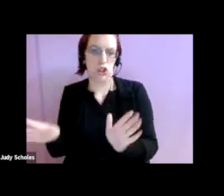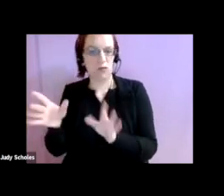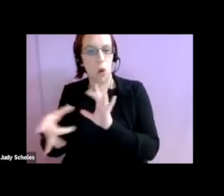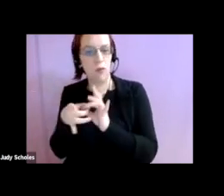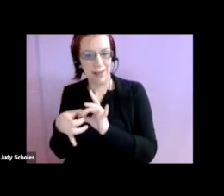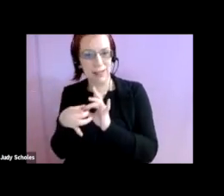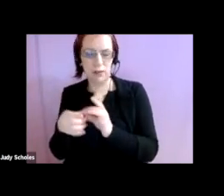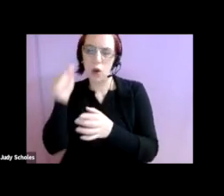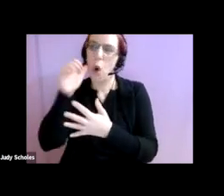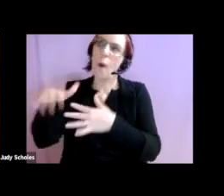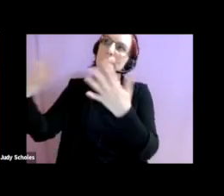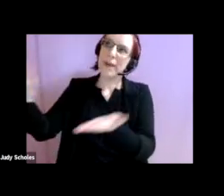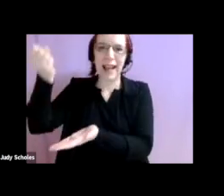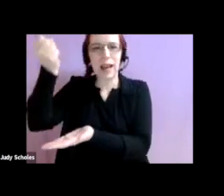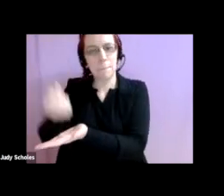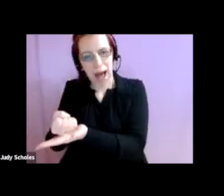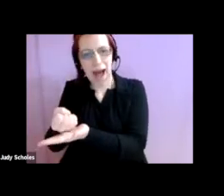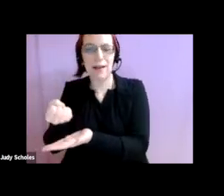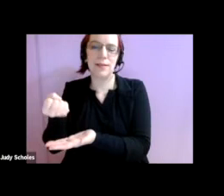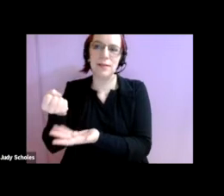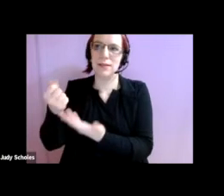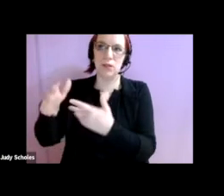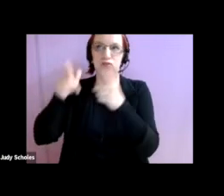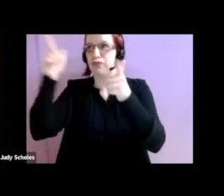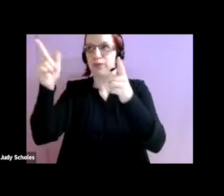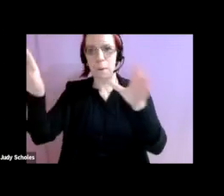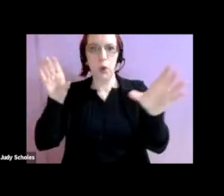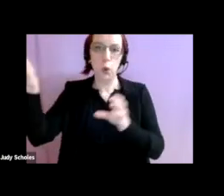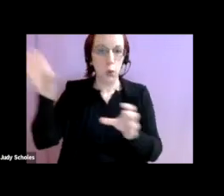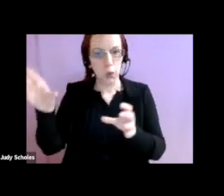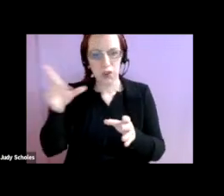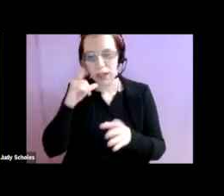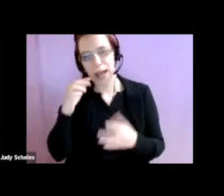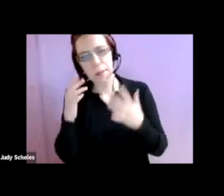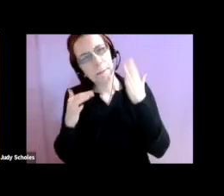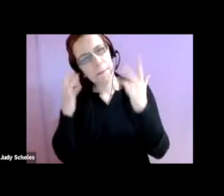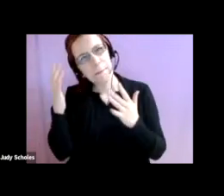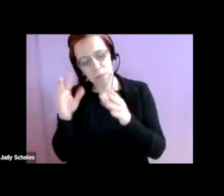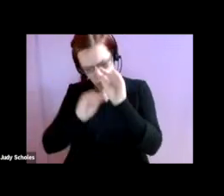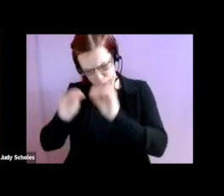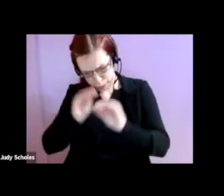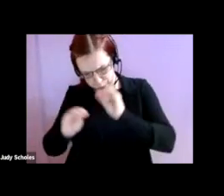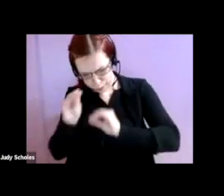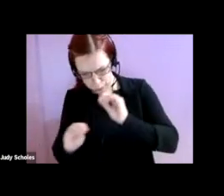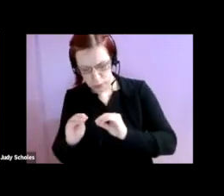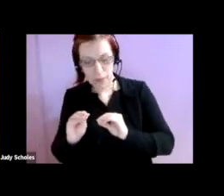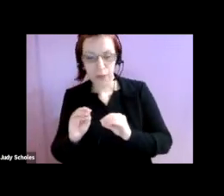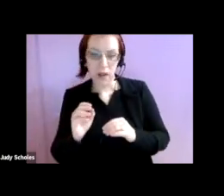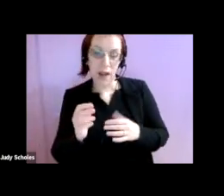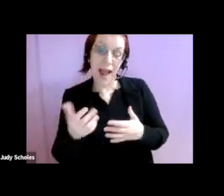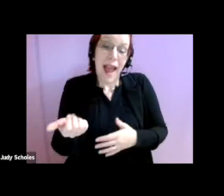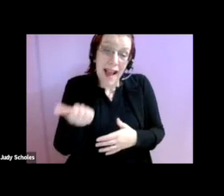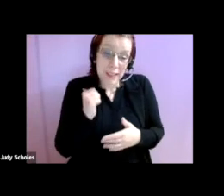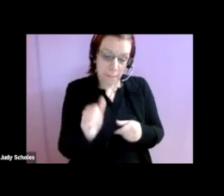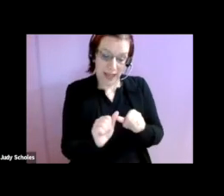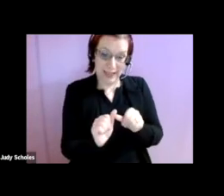big masses far out, out in the universe moving, how much, what the size of effect is that we expect. We